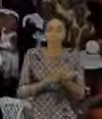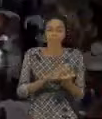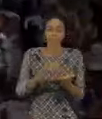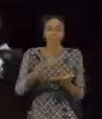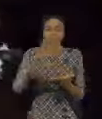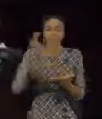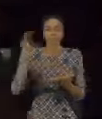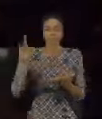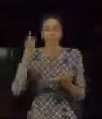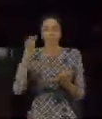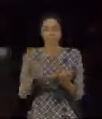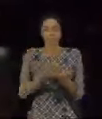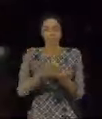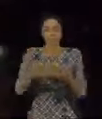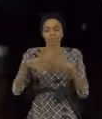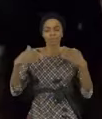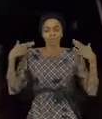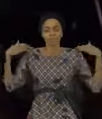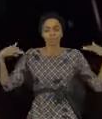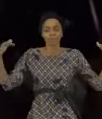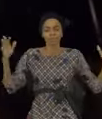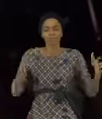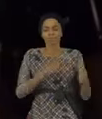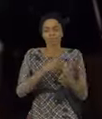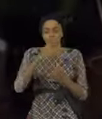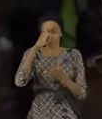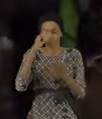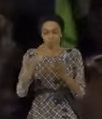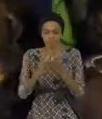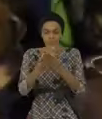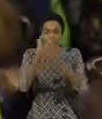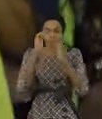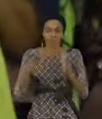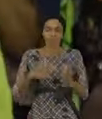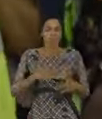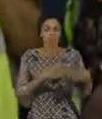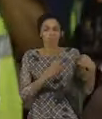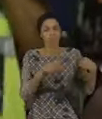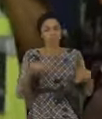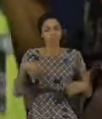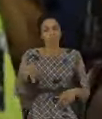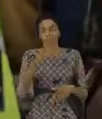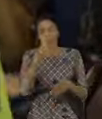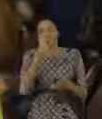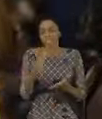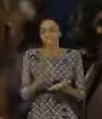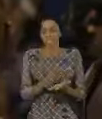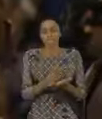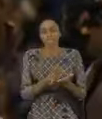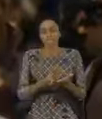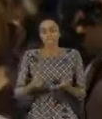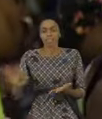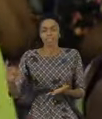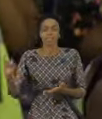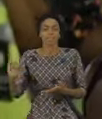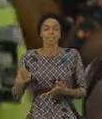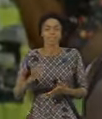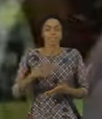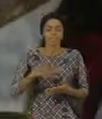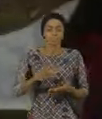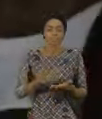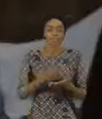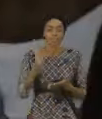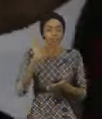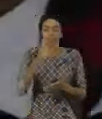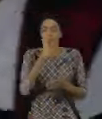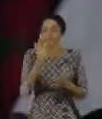with all the angels and the saints, my heart will still be singing, my